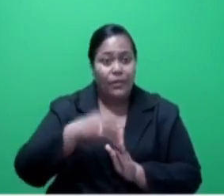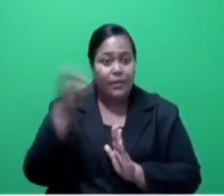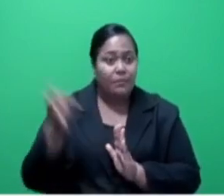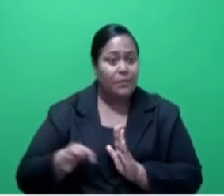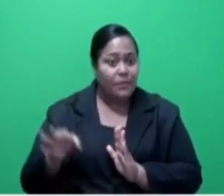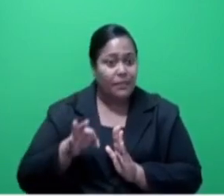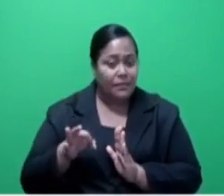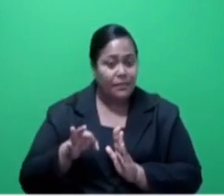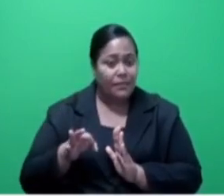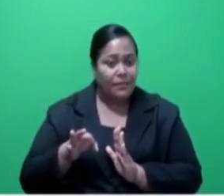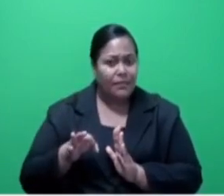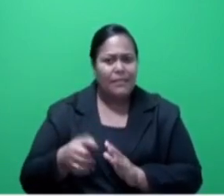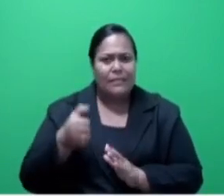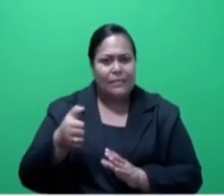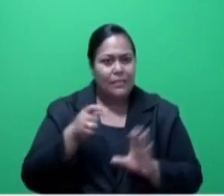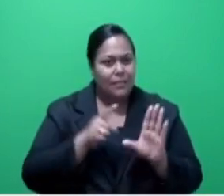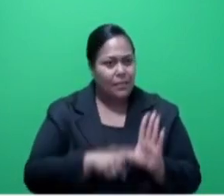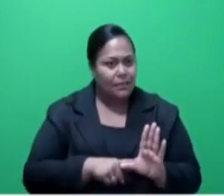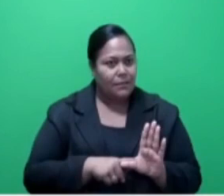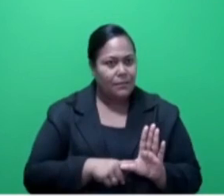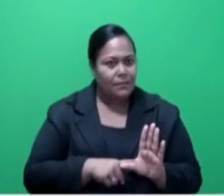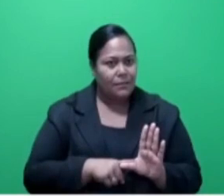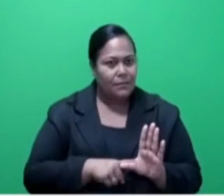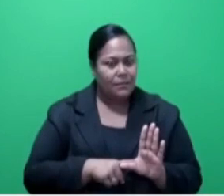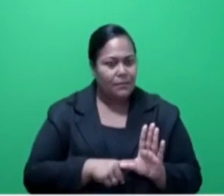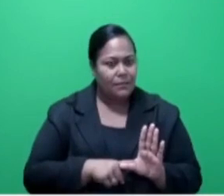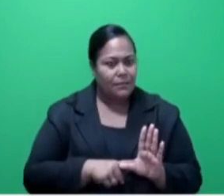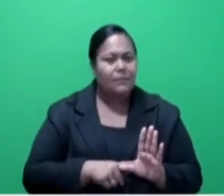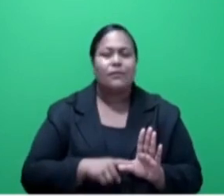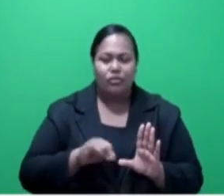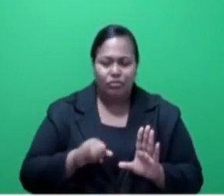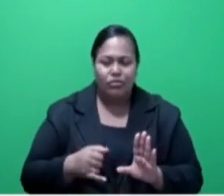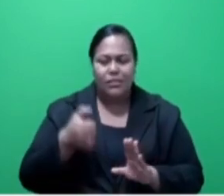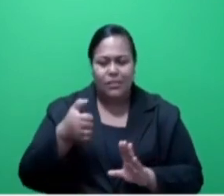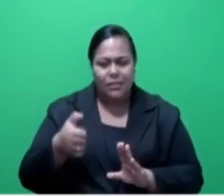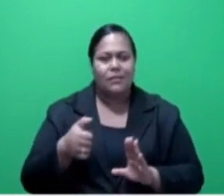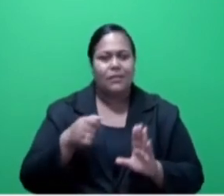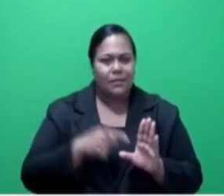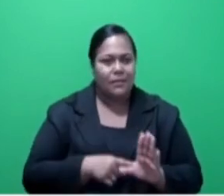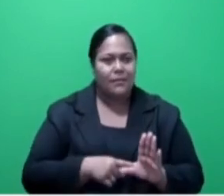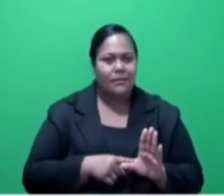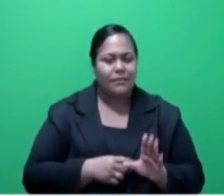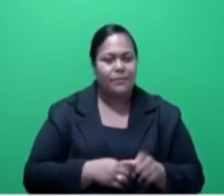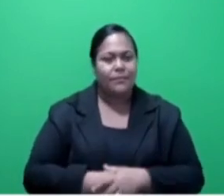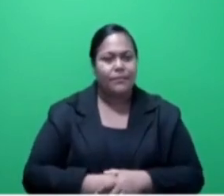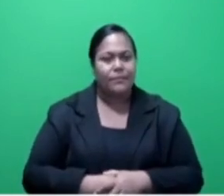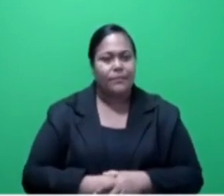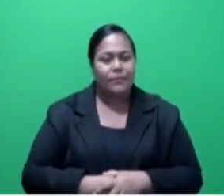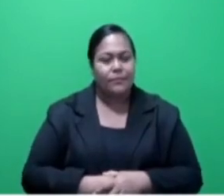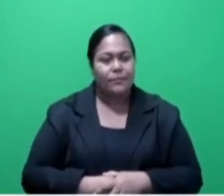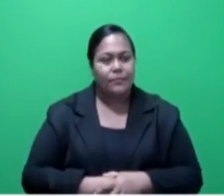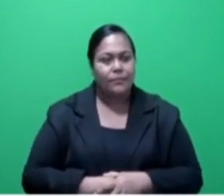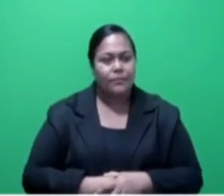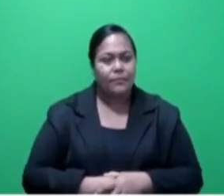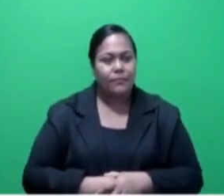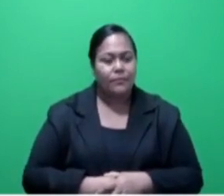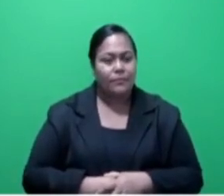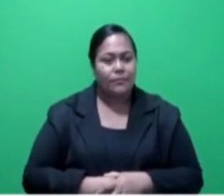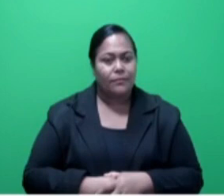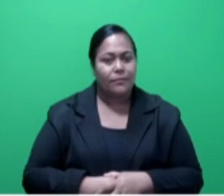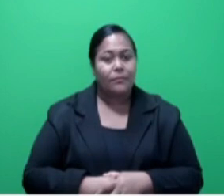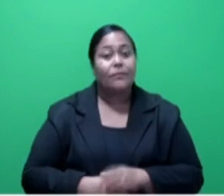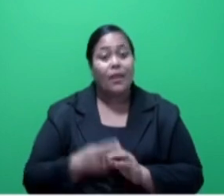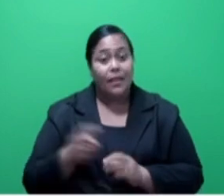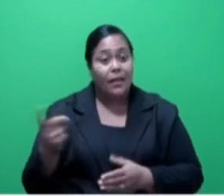points in just 6 years. In just 6 years, it declined by 13 percentage points. Then, of course, we had TC